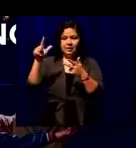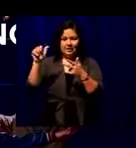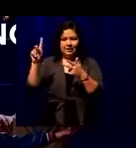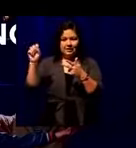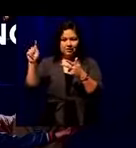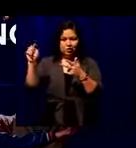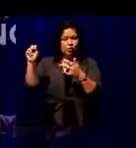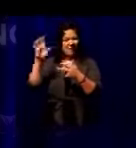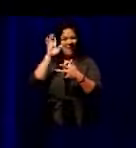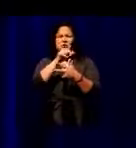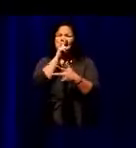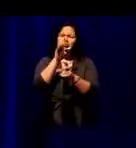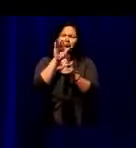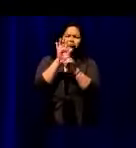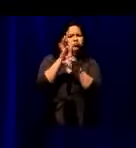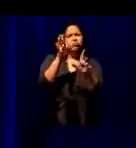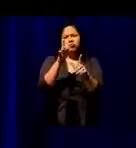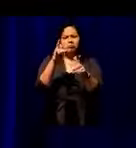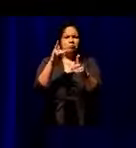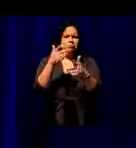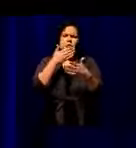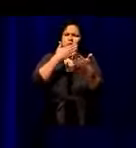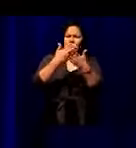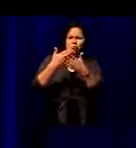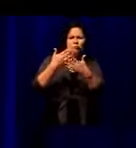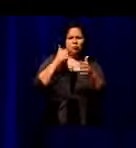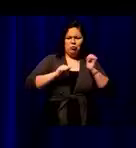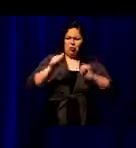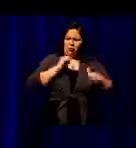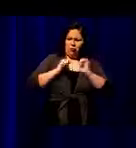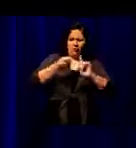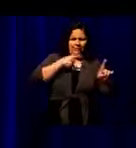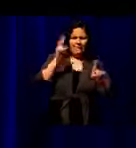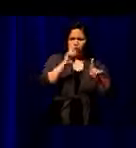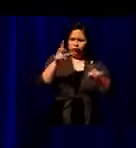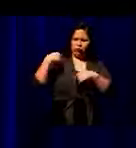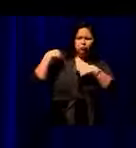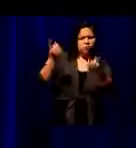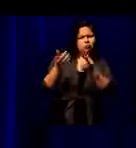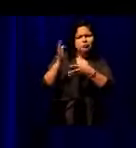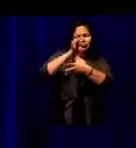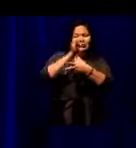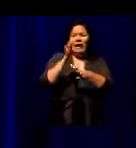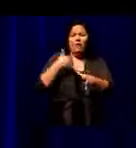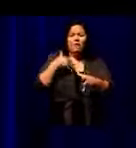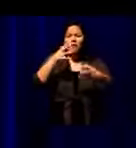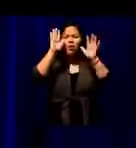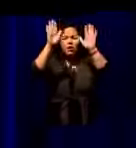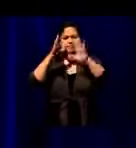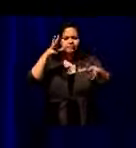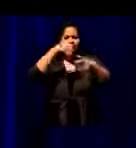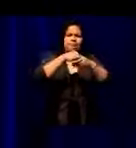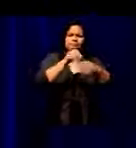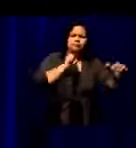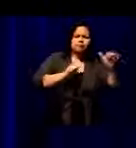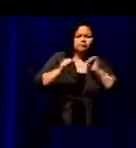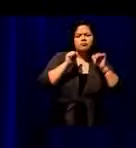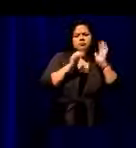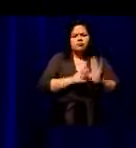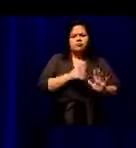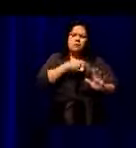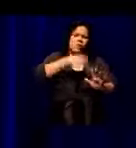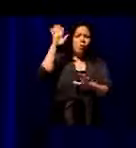acclaimed shows to come out of Vancouver in the last 10 years. Has an amazing new cast of performers. They'll take over the